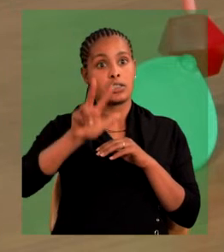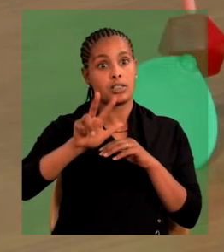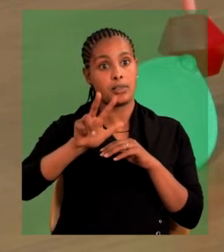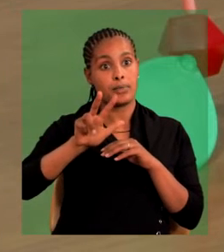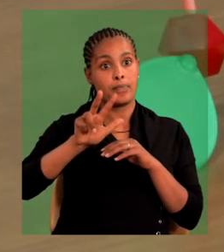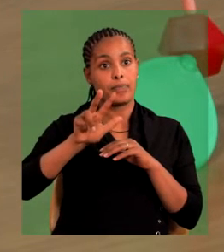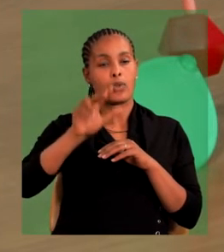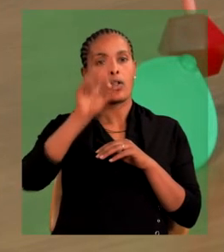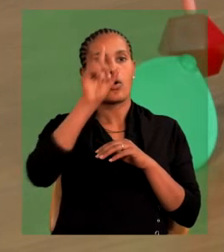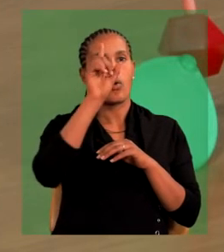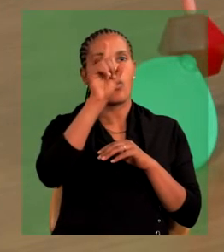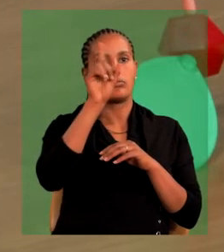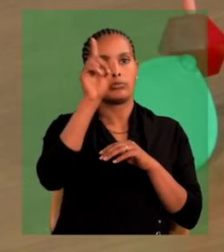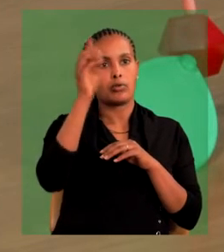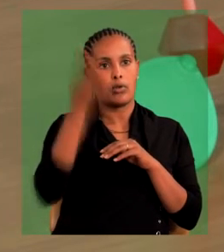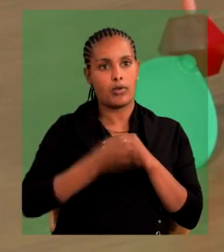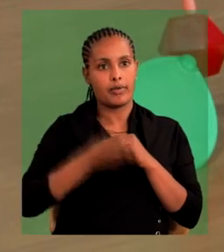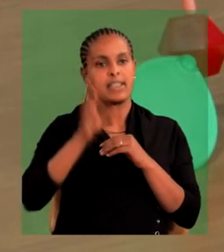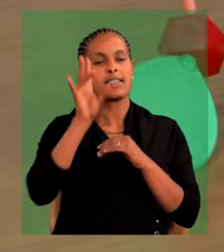107.